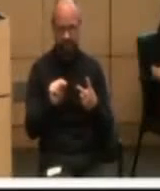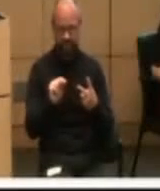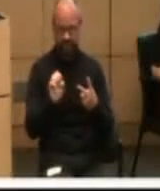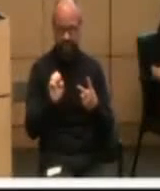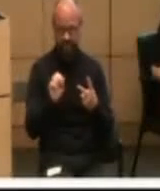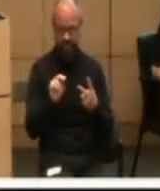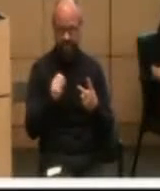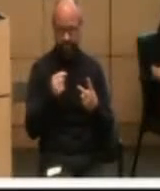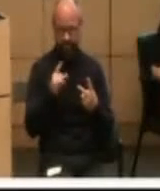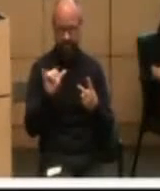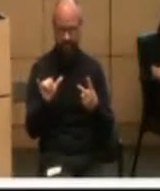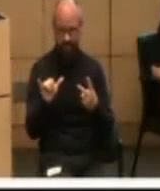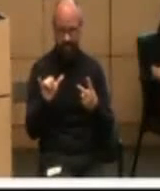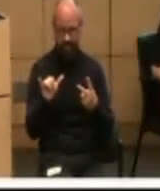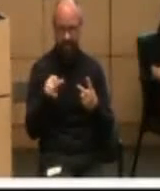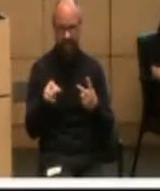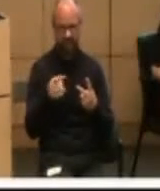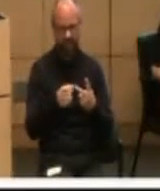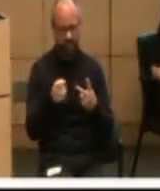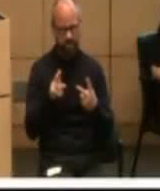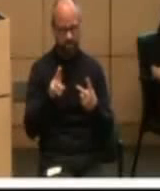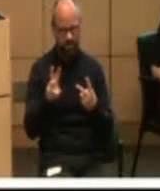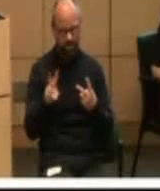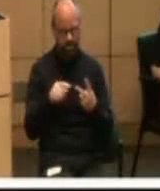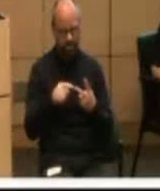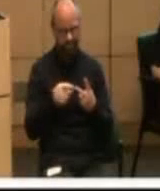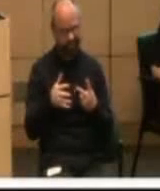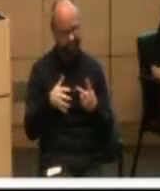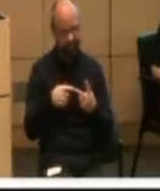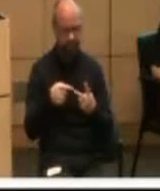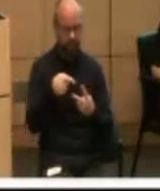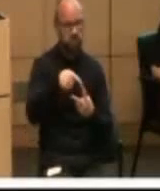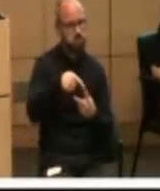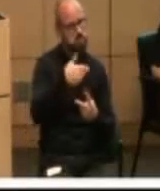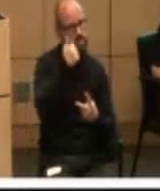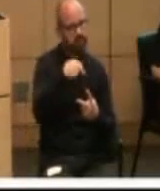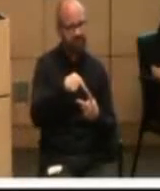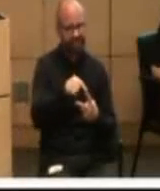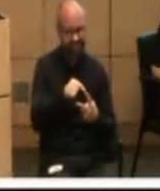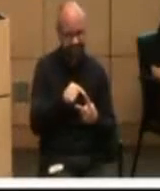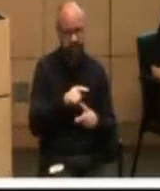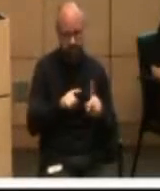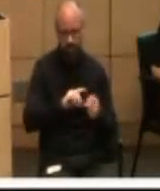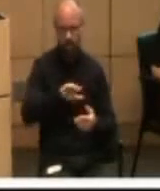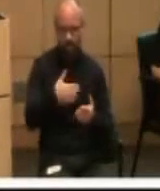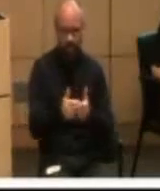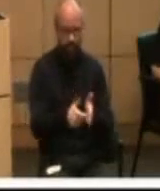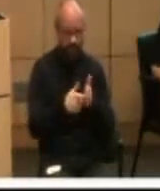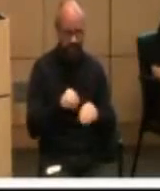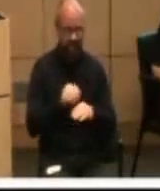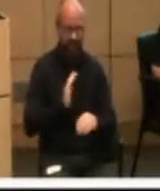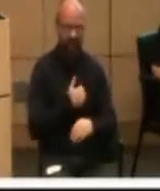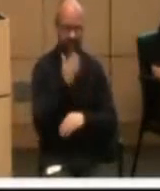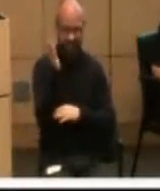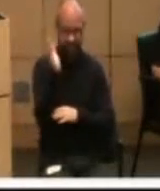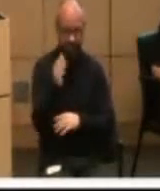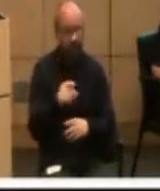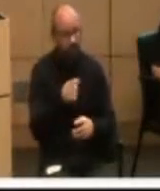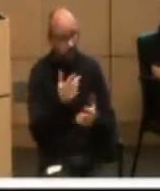it's not as good of a system as Panopto, but we all require it in our lectures. Or better. Oh.